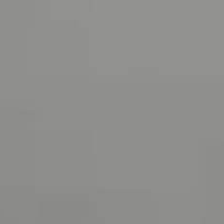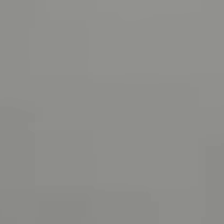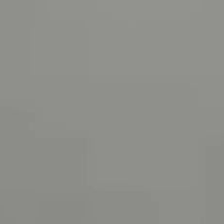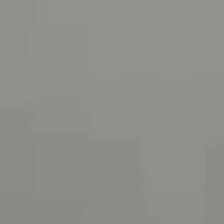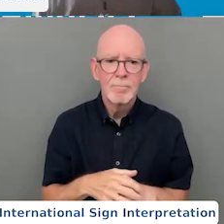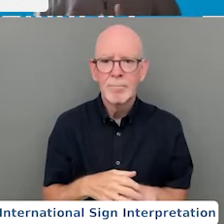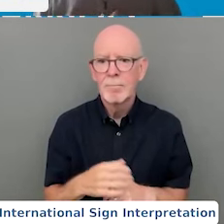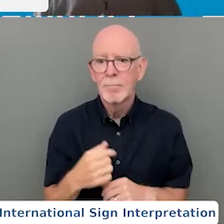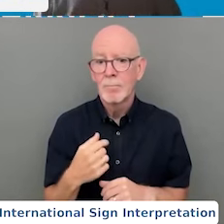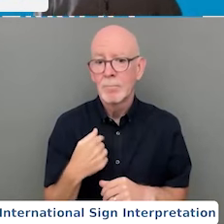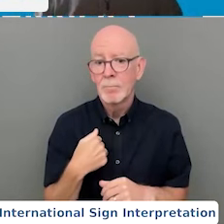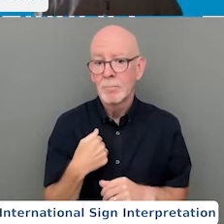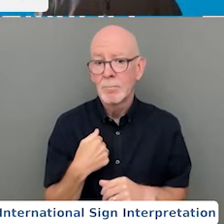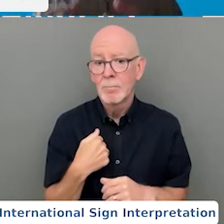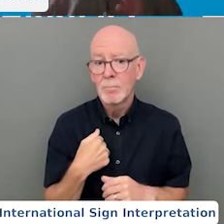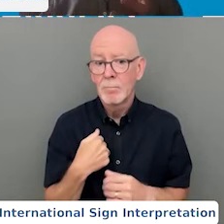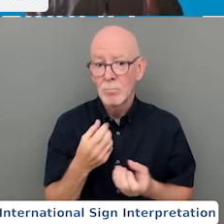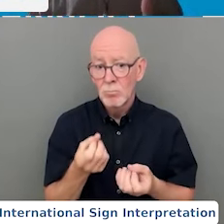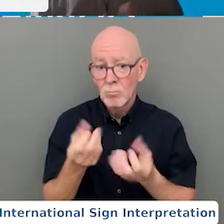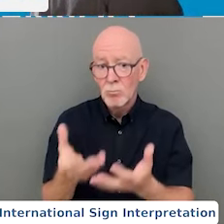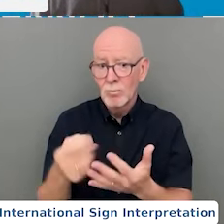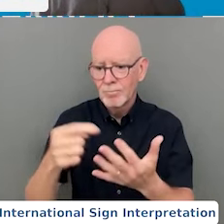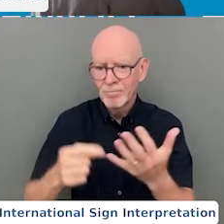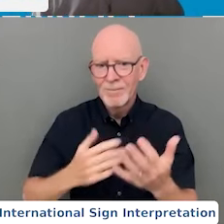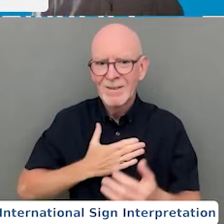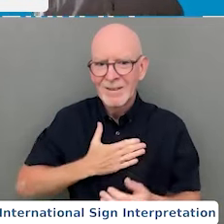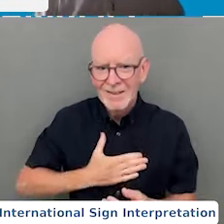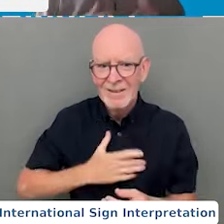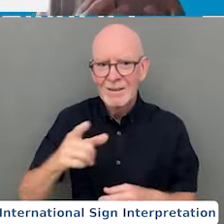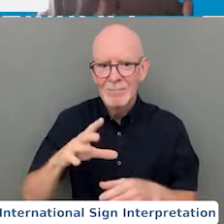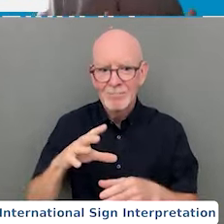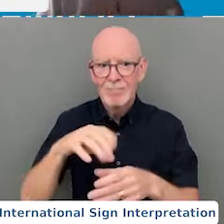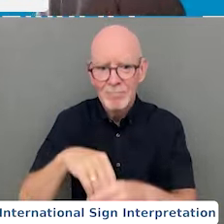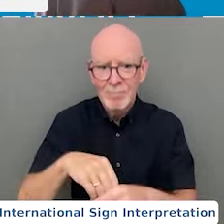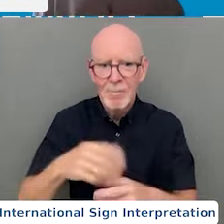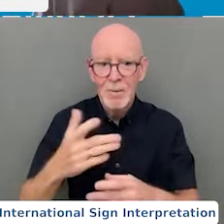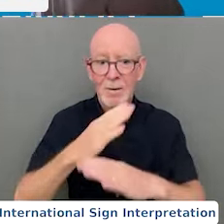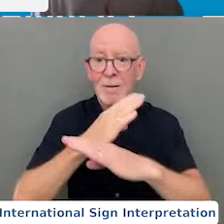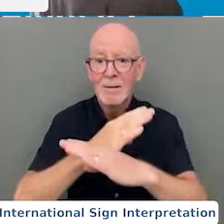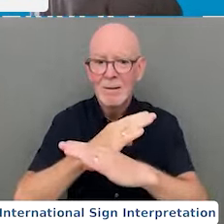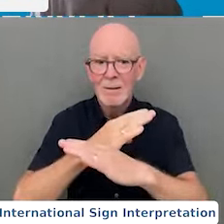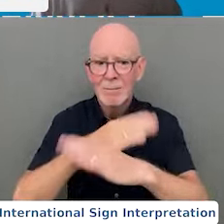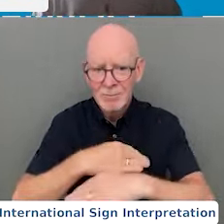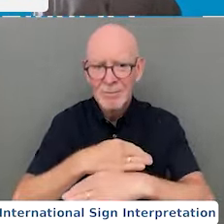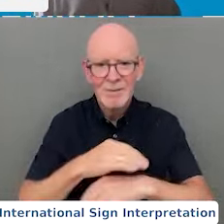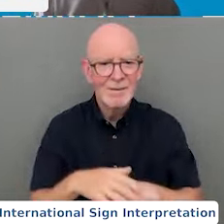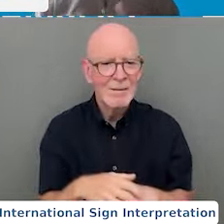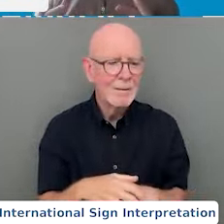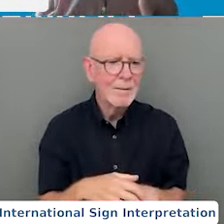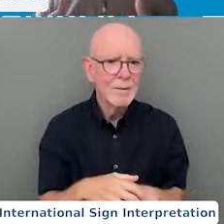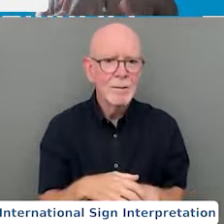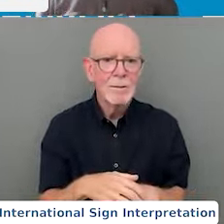and removing barrier policies and intervention basically seek to create. By providing support to a person with